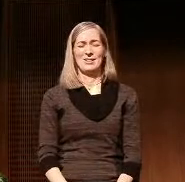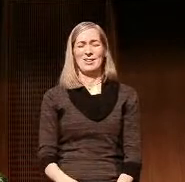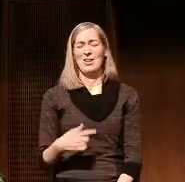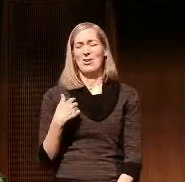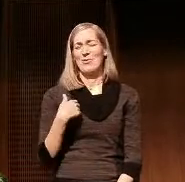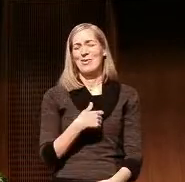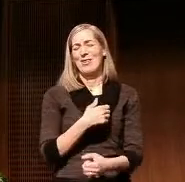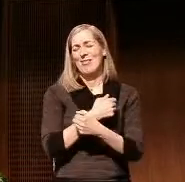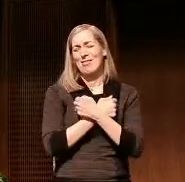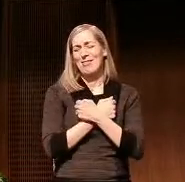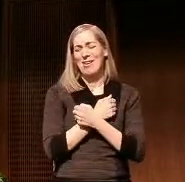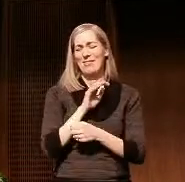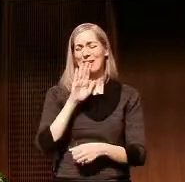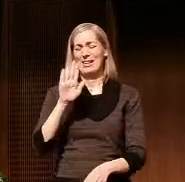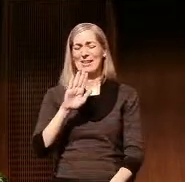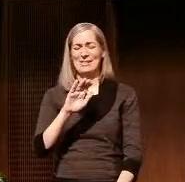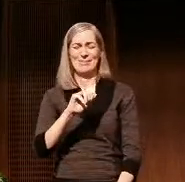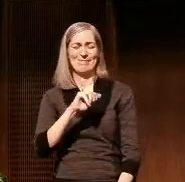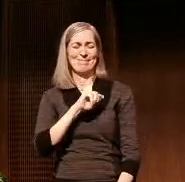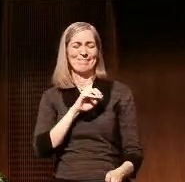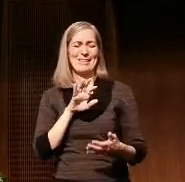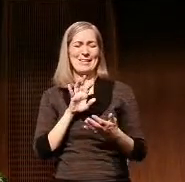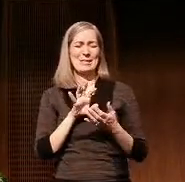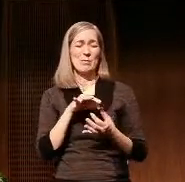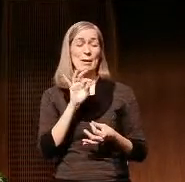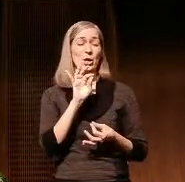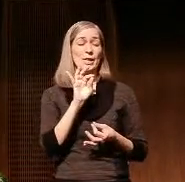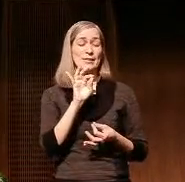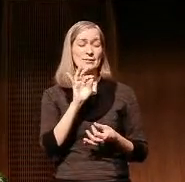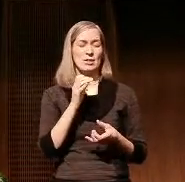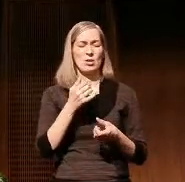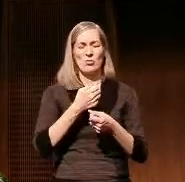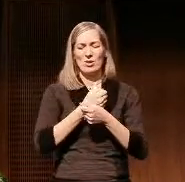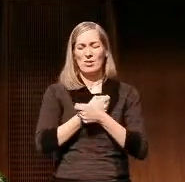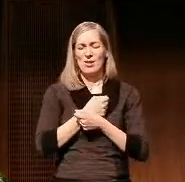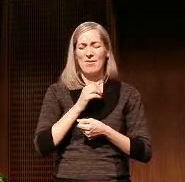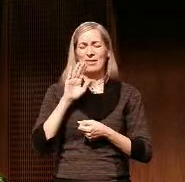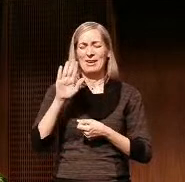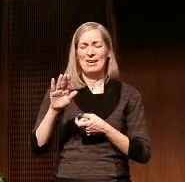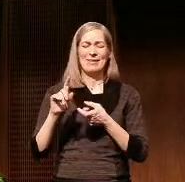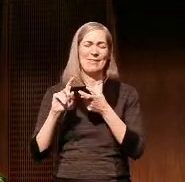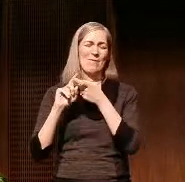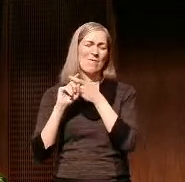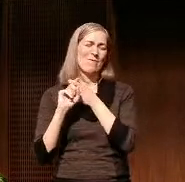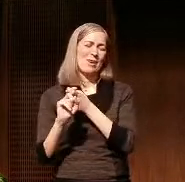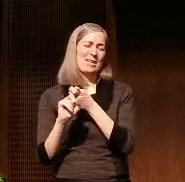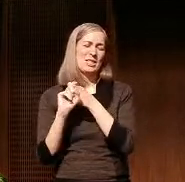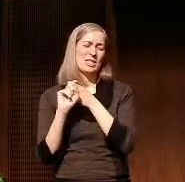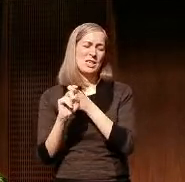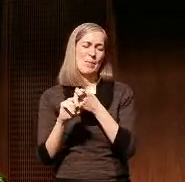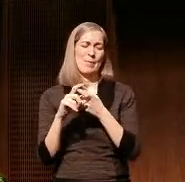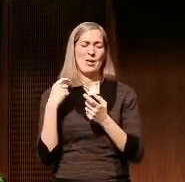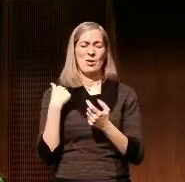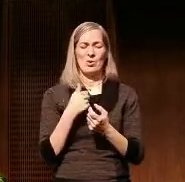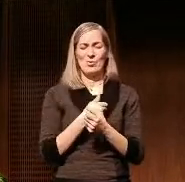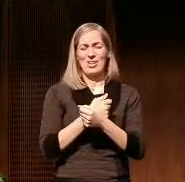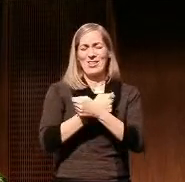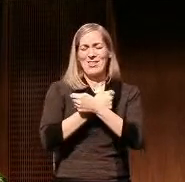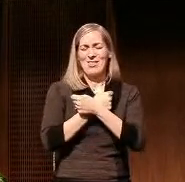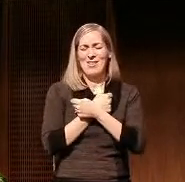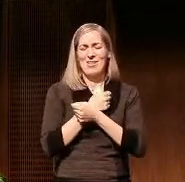We loved his spirit. We loved his friendship. We loved